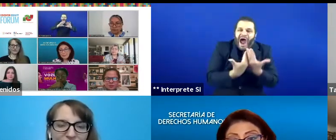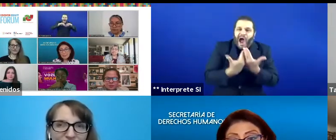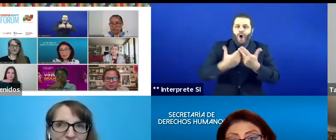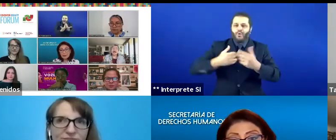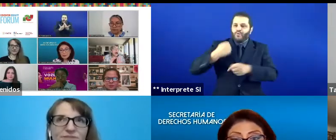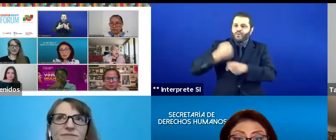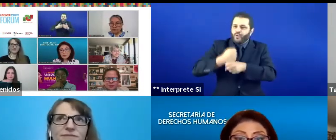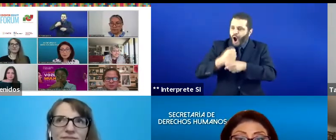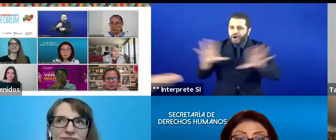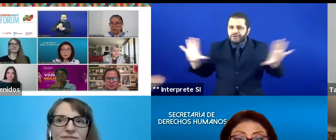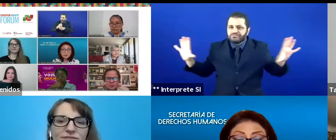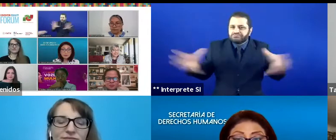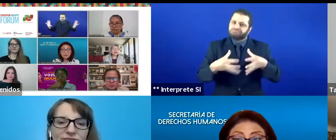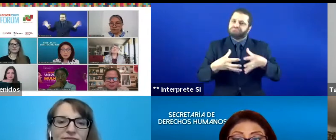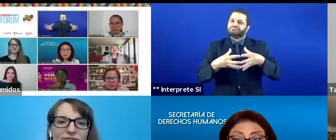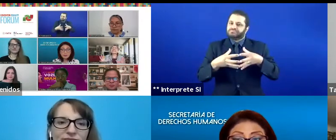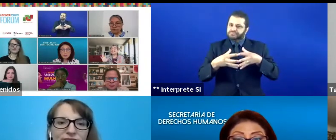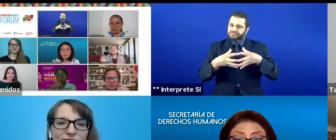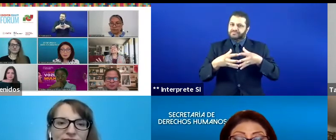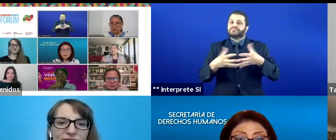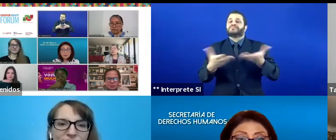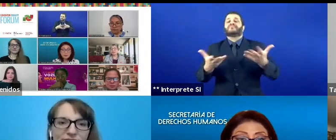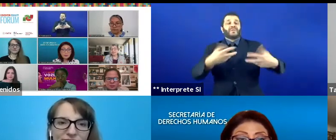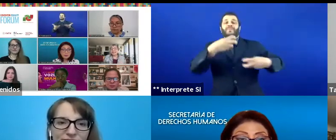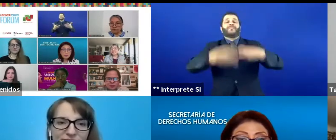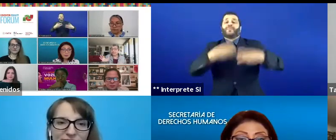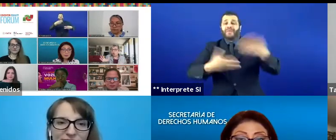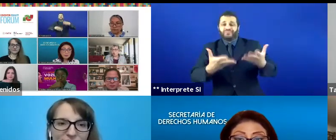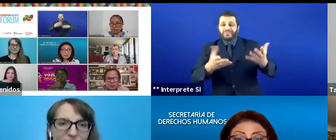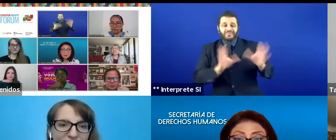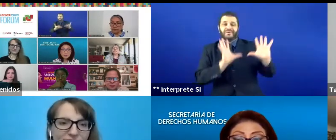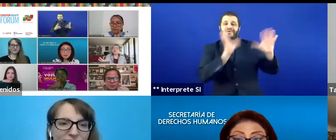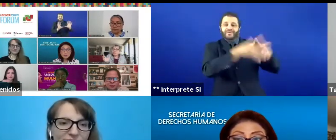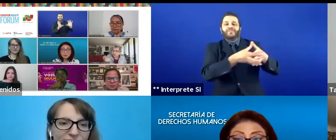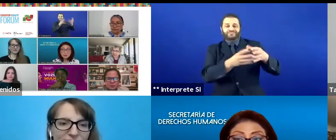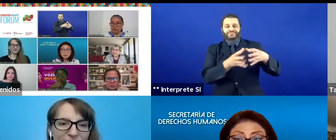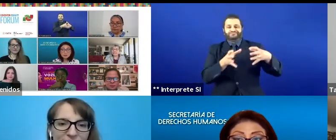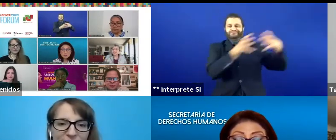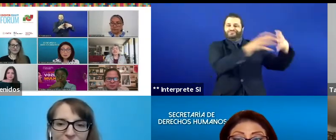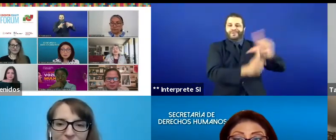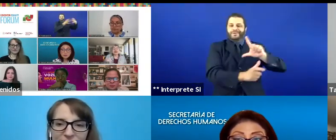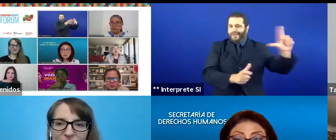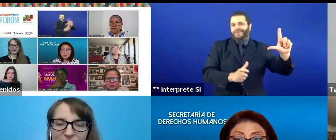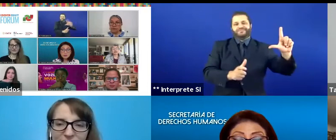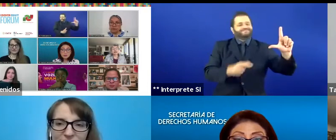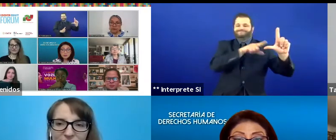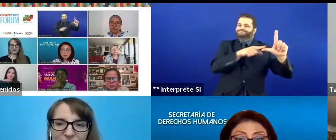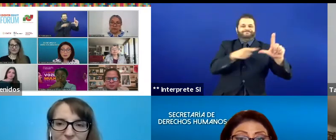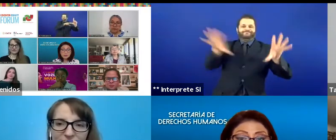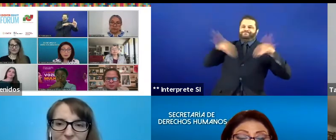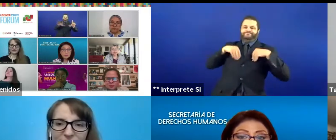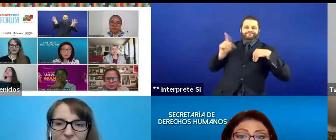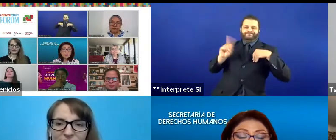built unevenly, but indisputably in courts to challenge